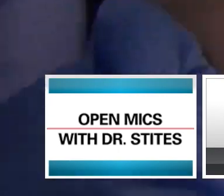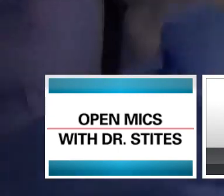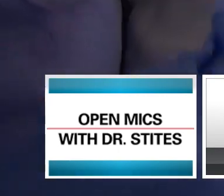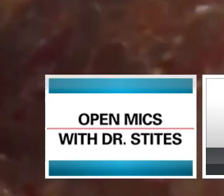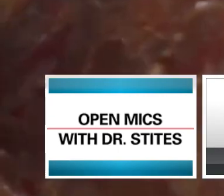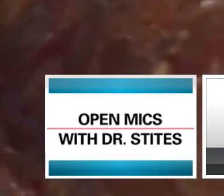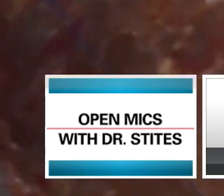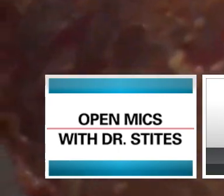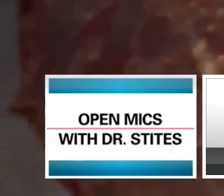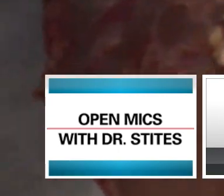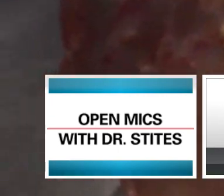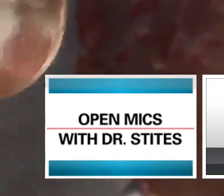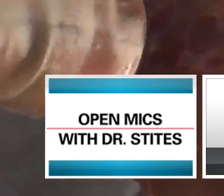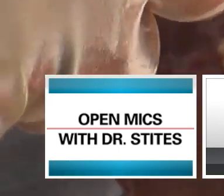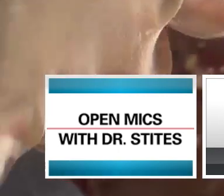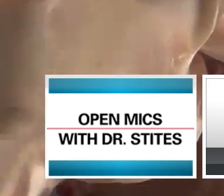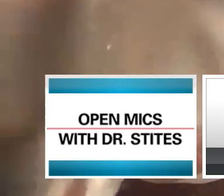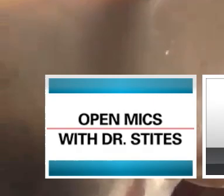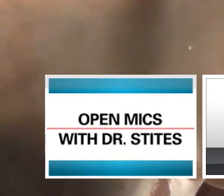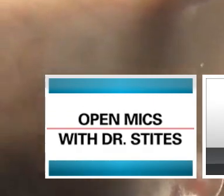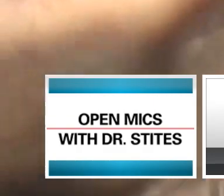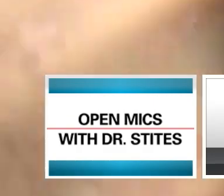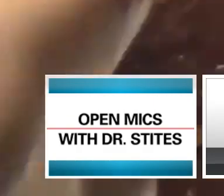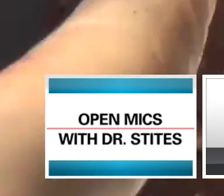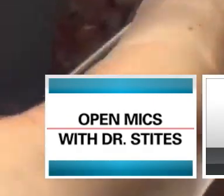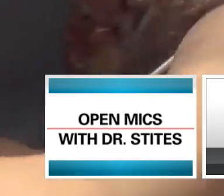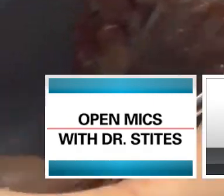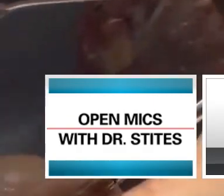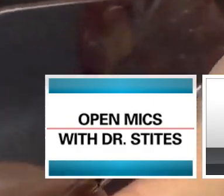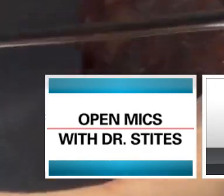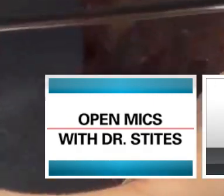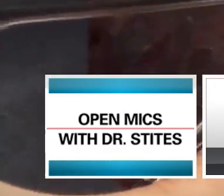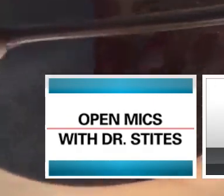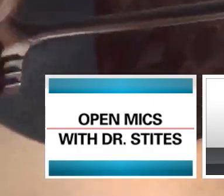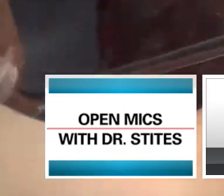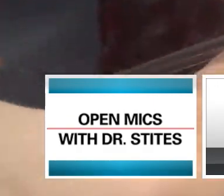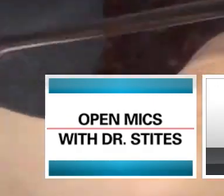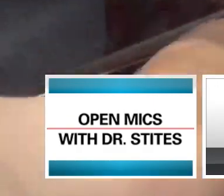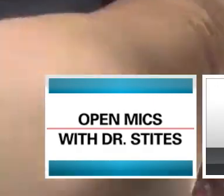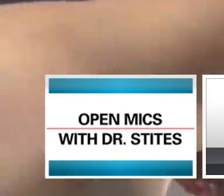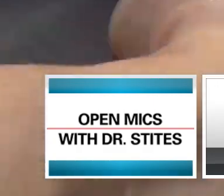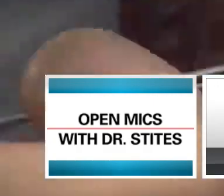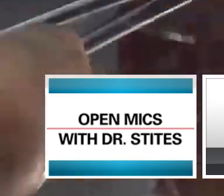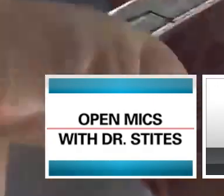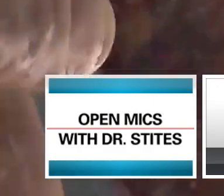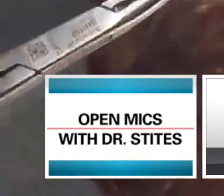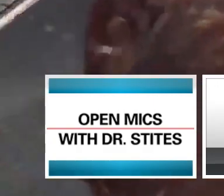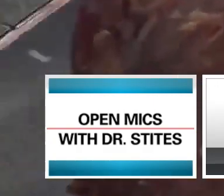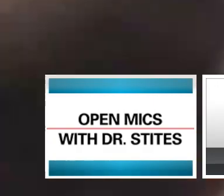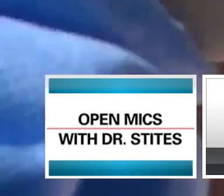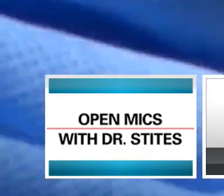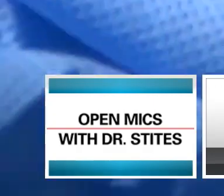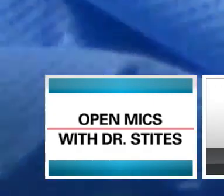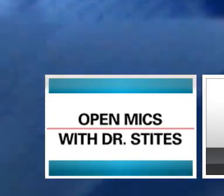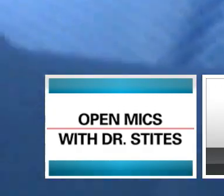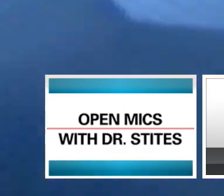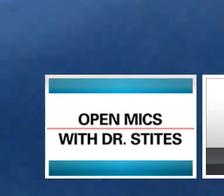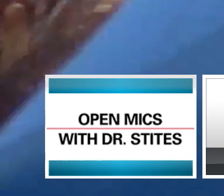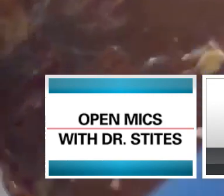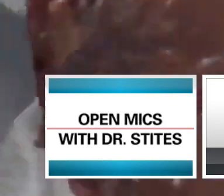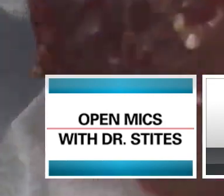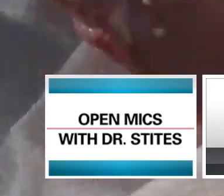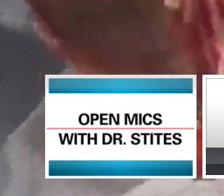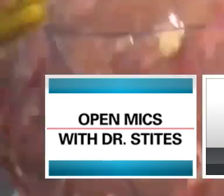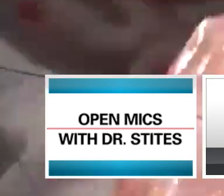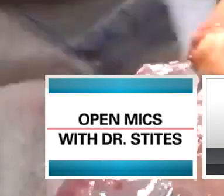organ procurement, that is, going out and retrieving organs and then donating or distributing those organs to a patient